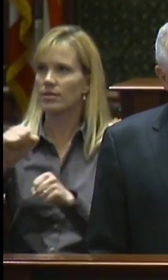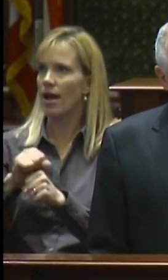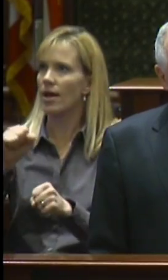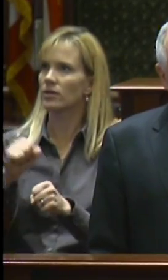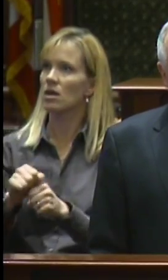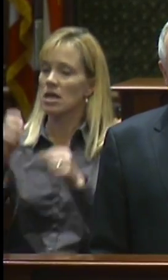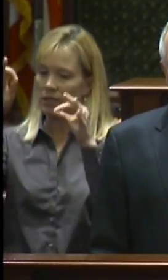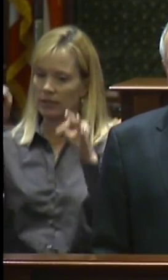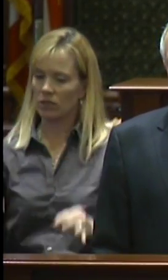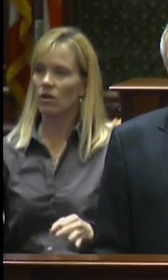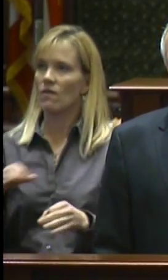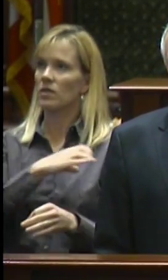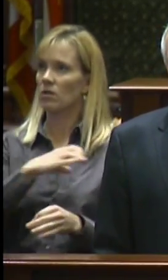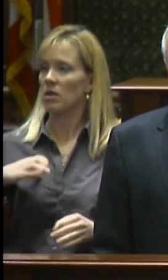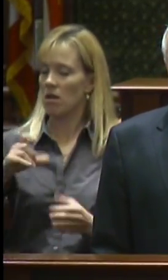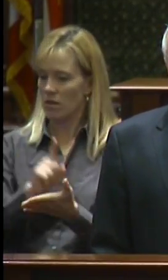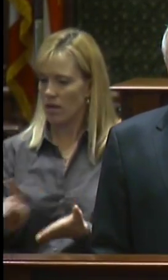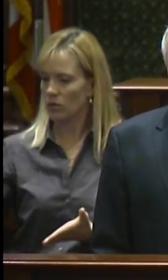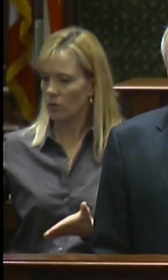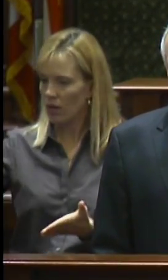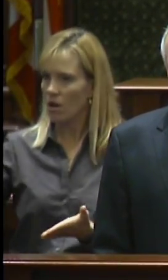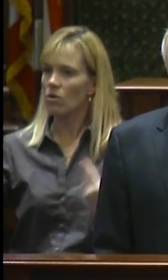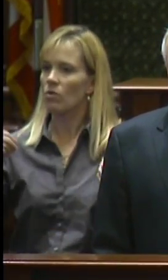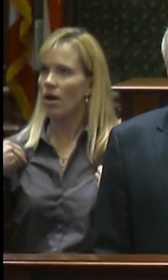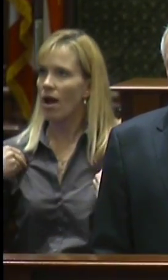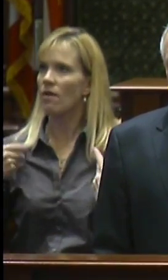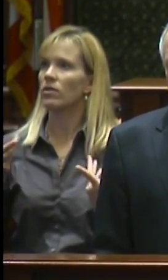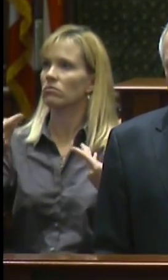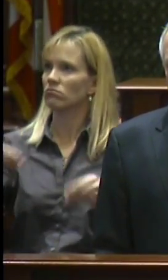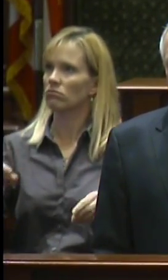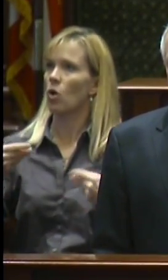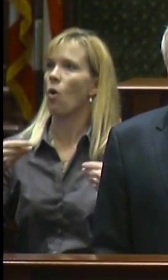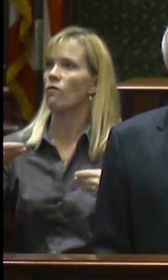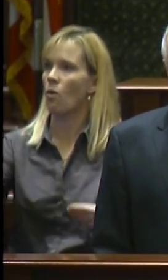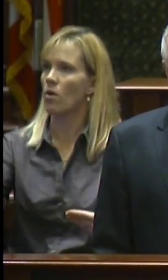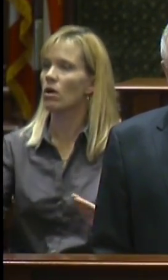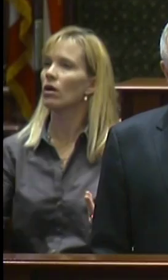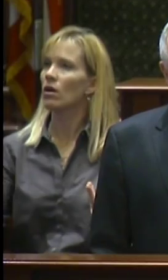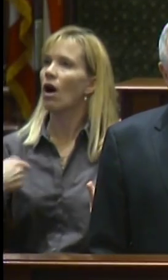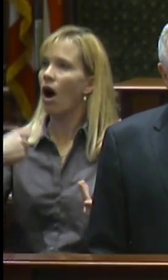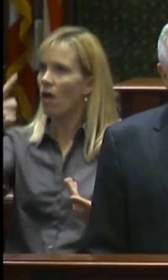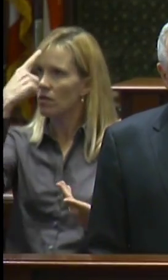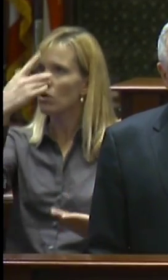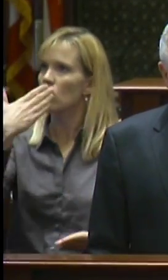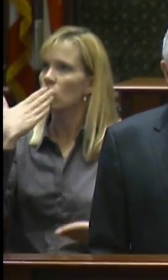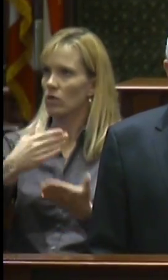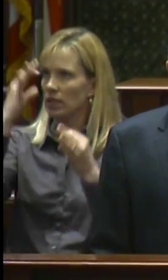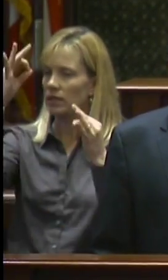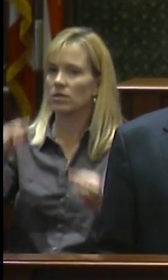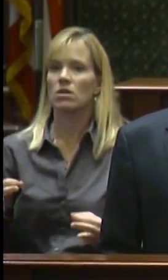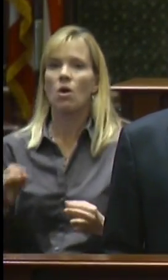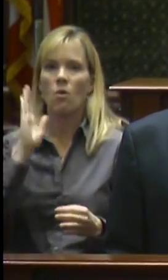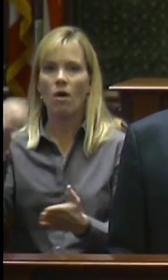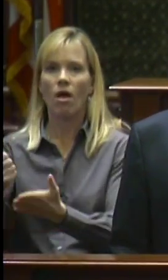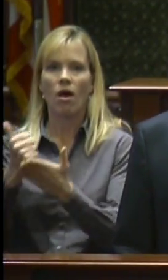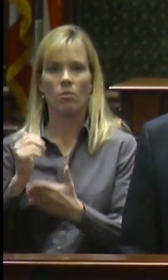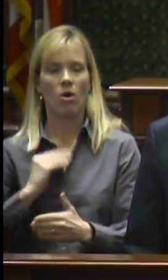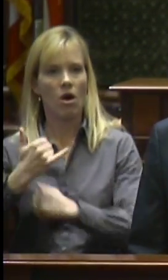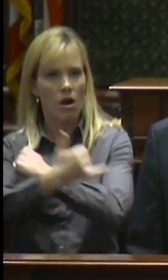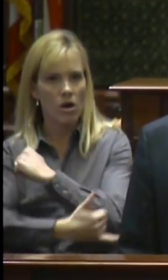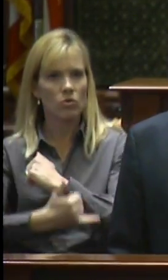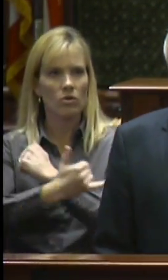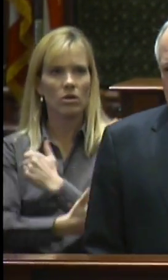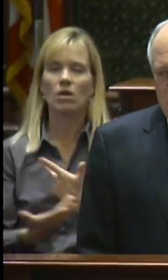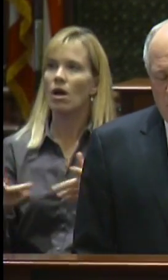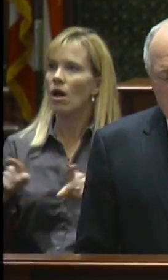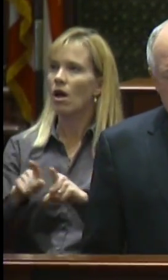The decision of the committee last week to have the transaction go forward, I think is a good decision. It will help our country.